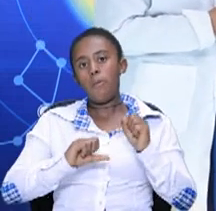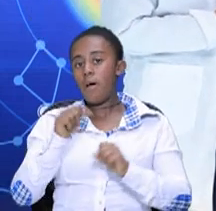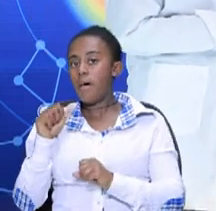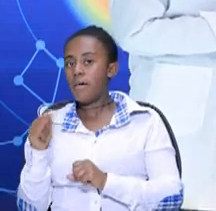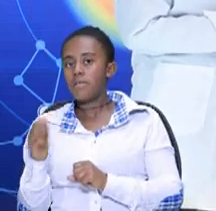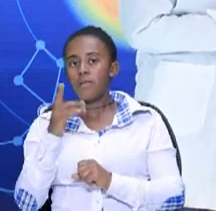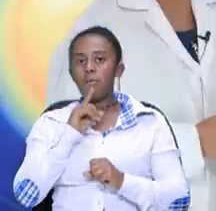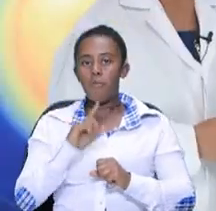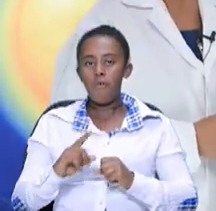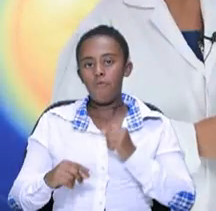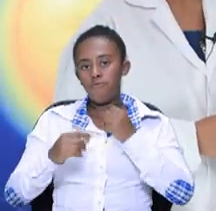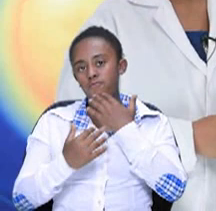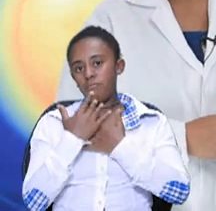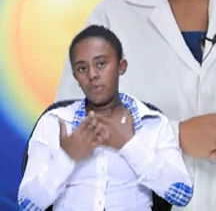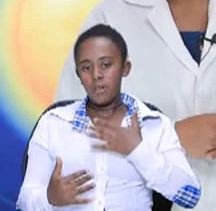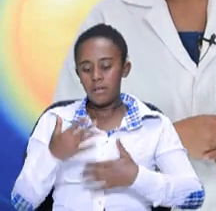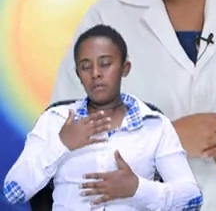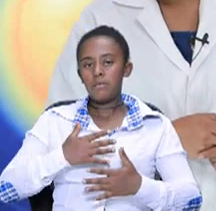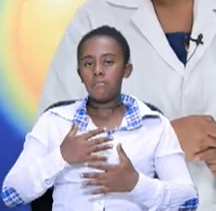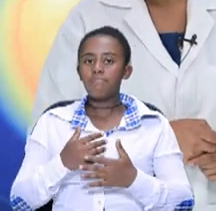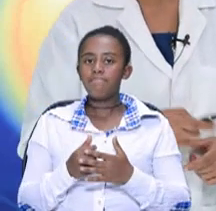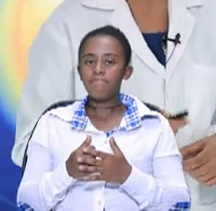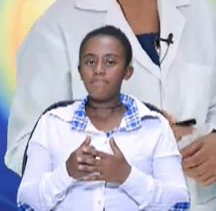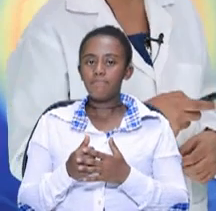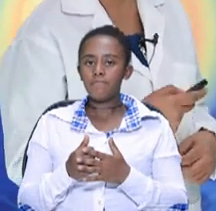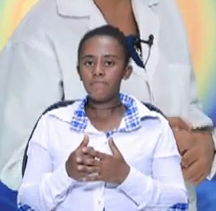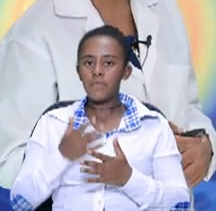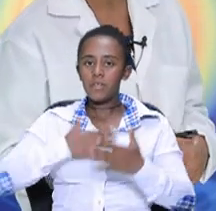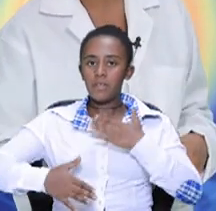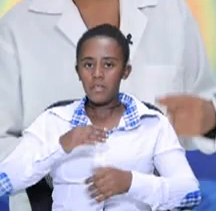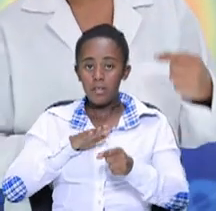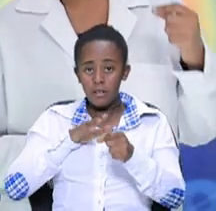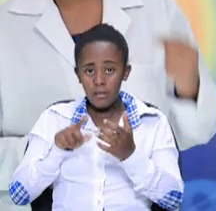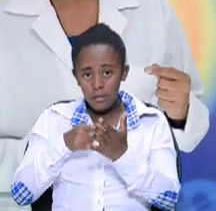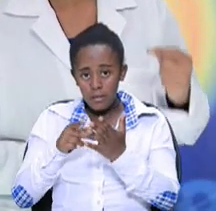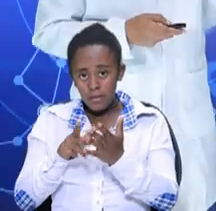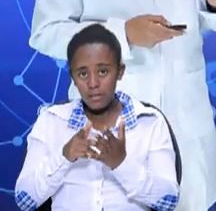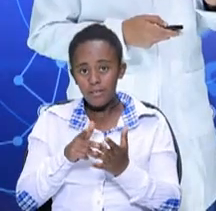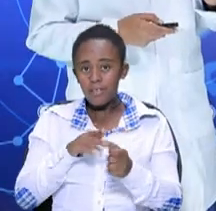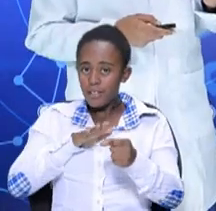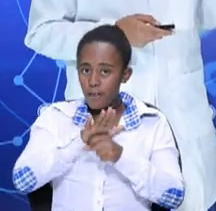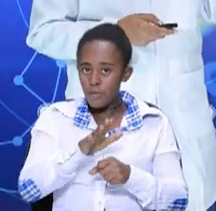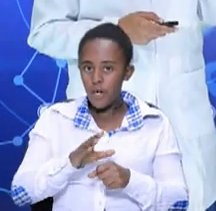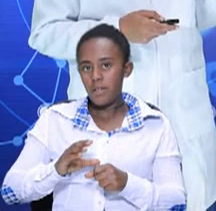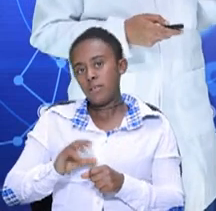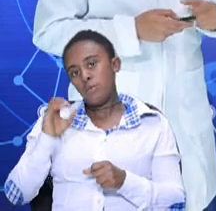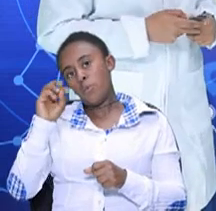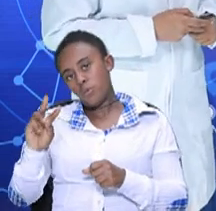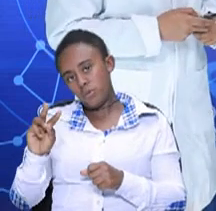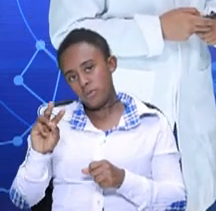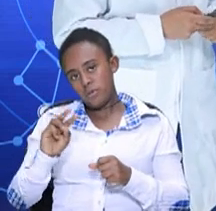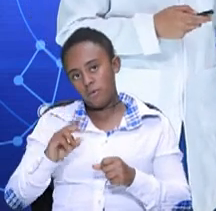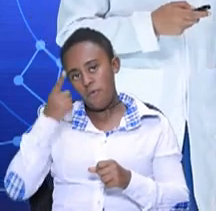blood circulation, double circulation is efficient in providing sufficient oxygen to our